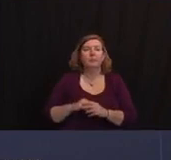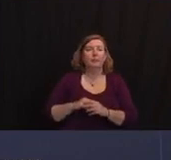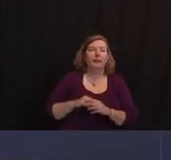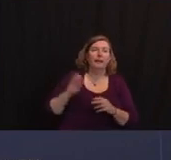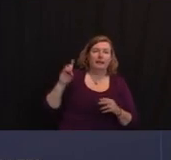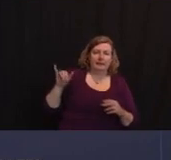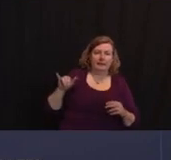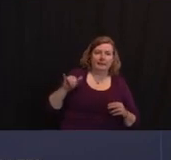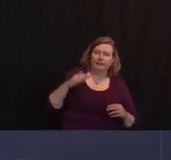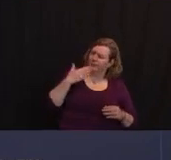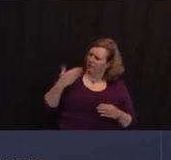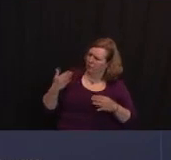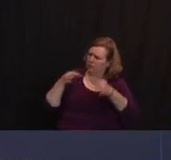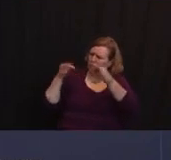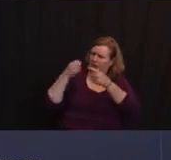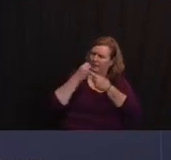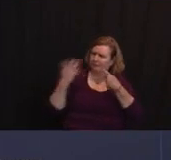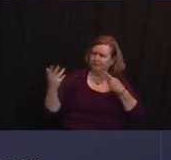The